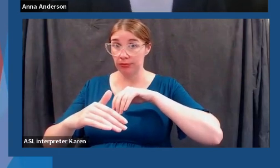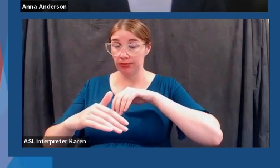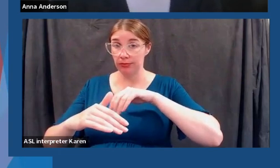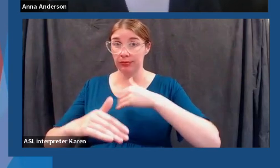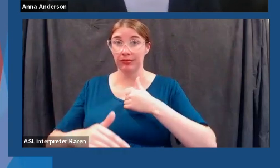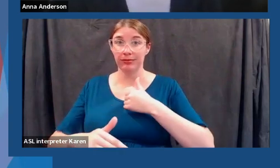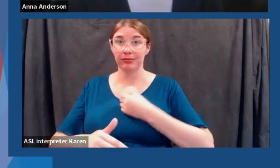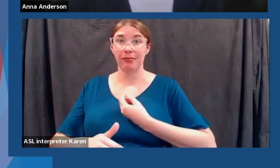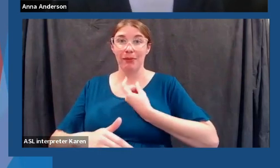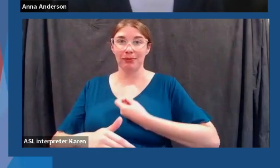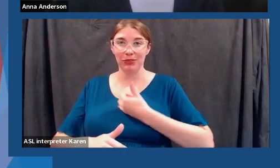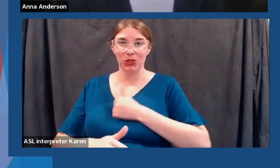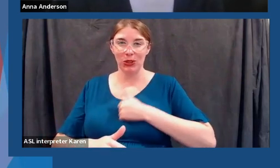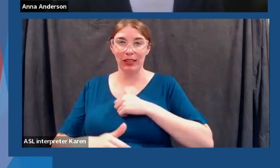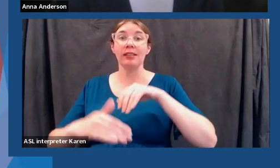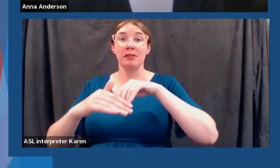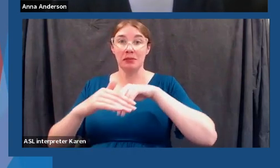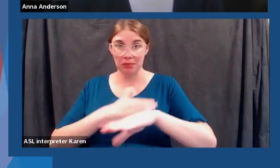the election day.